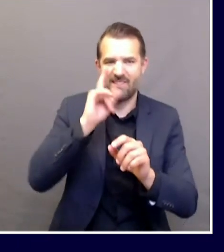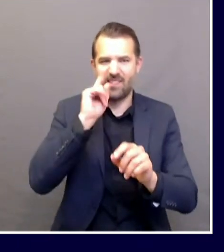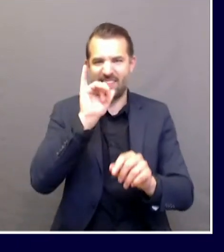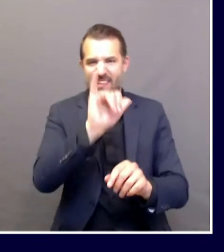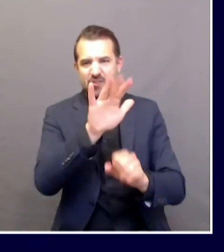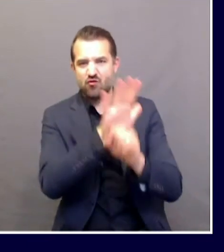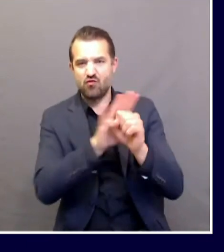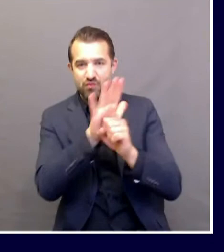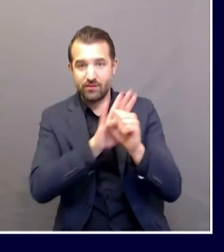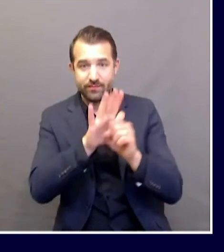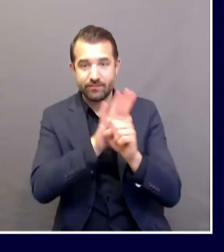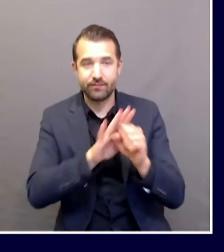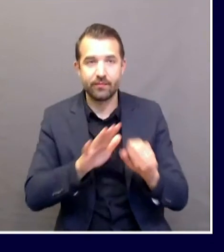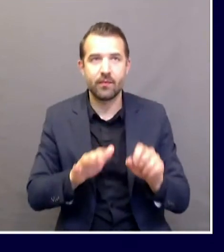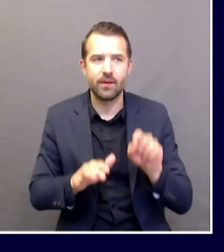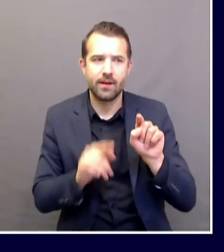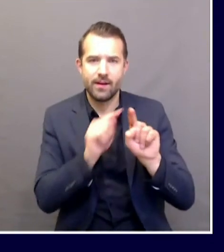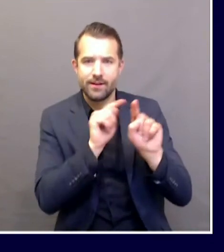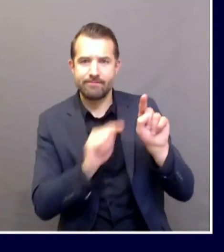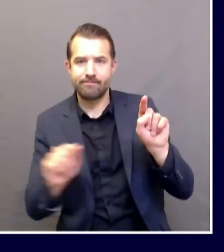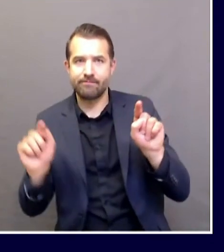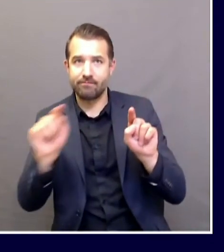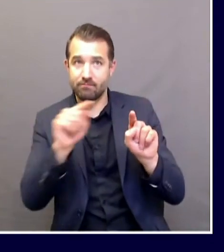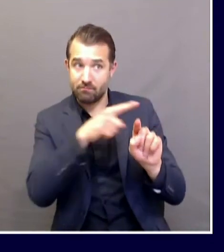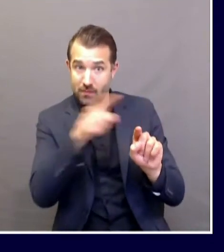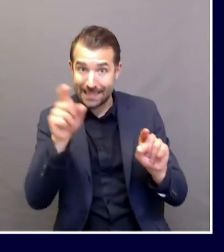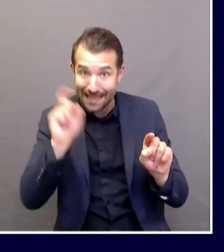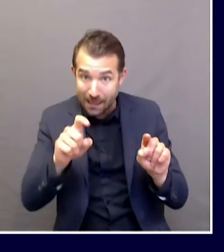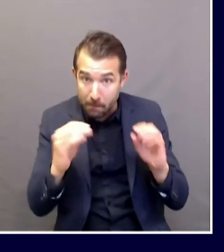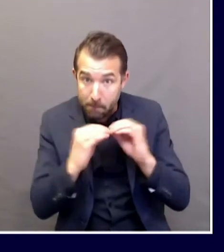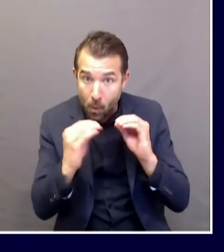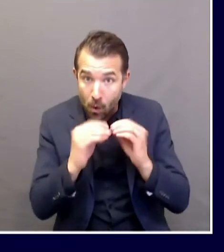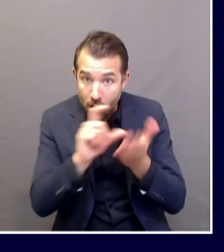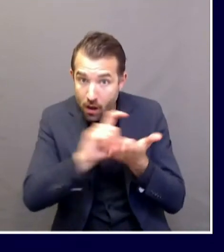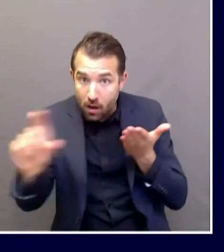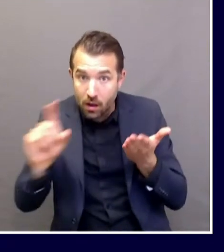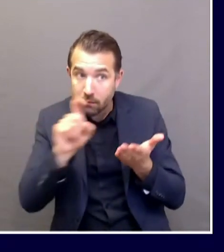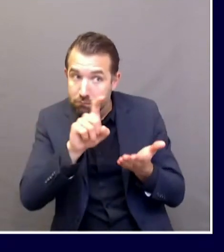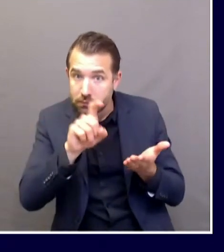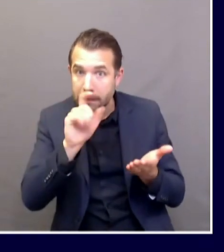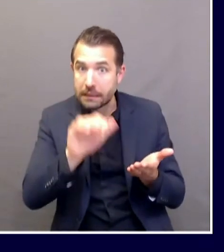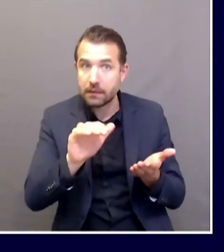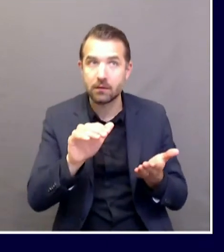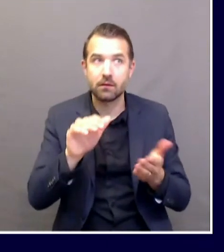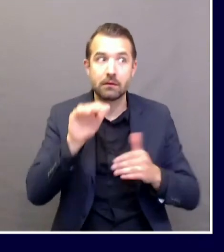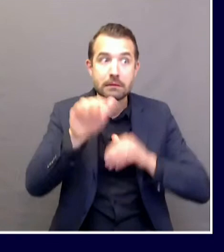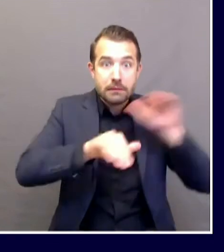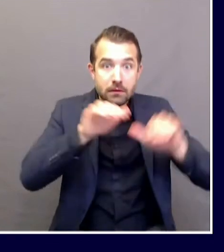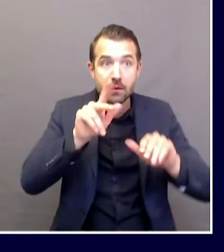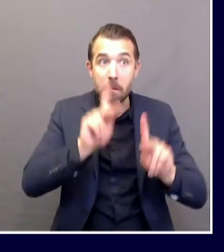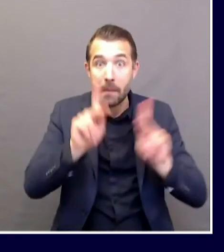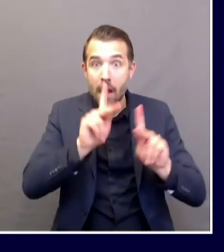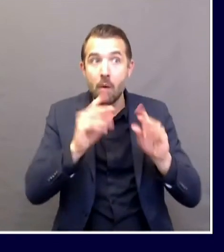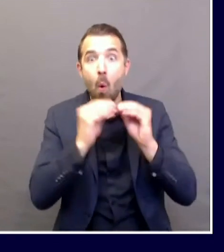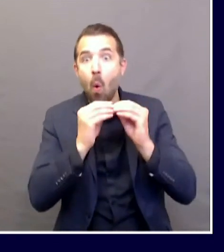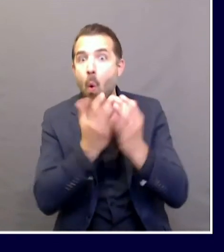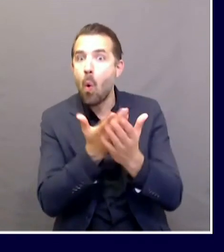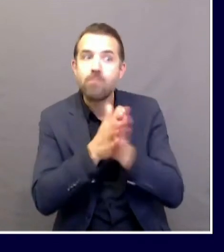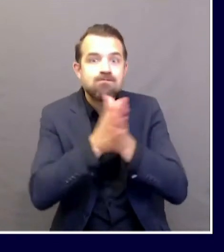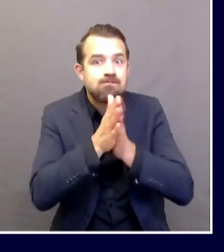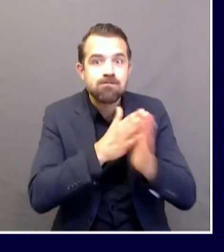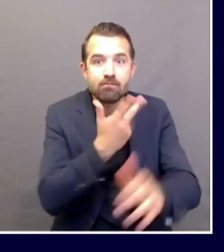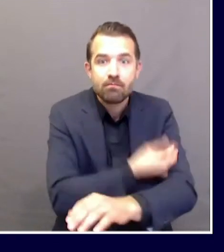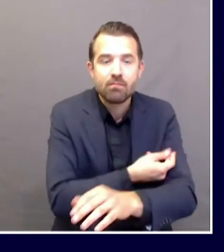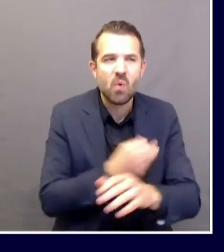of the demand they're seeing, whether we need to send more vaccine their way, that sort of thing. But simultaneously working with others to see how